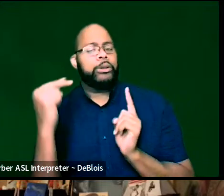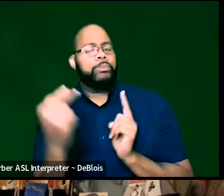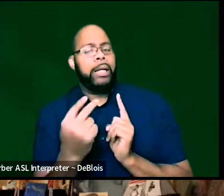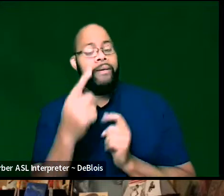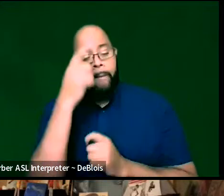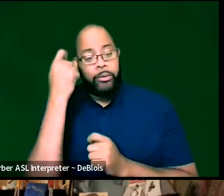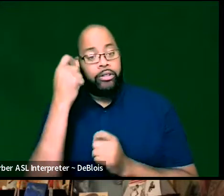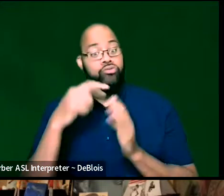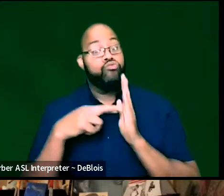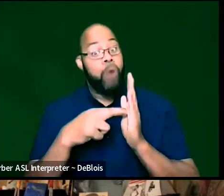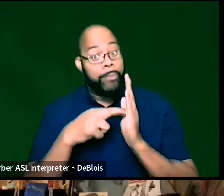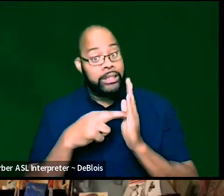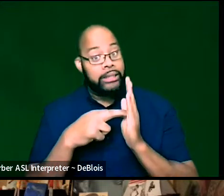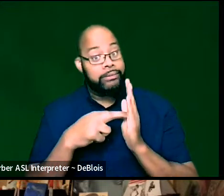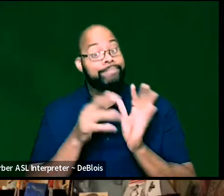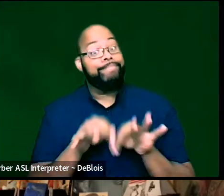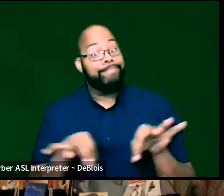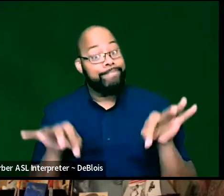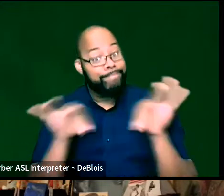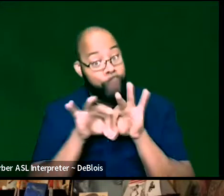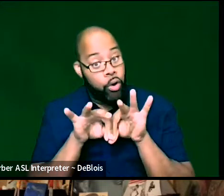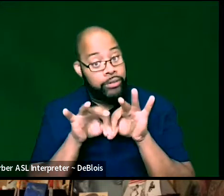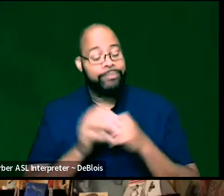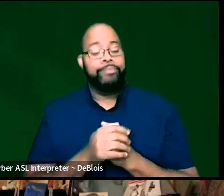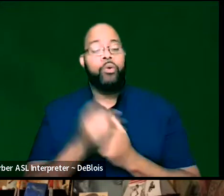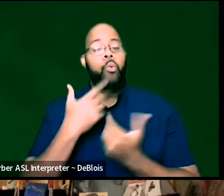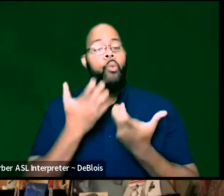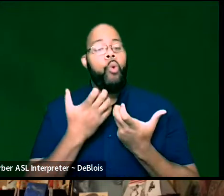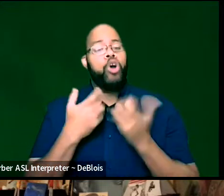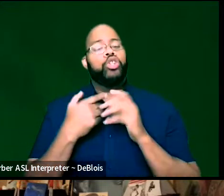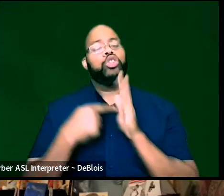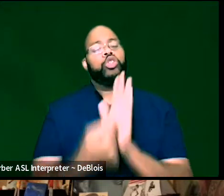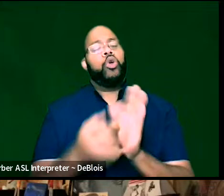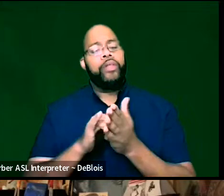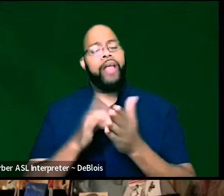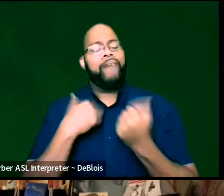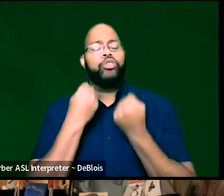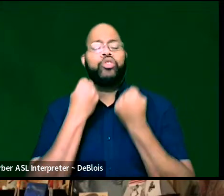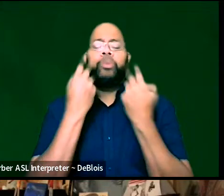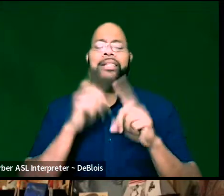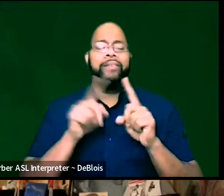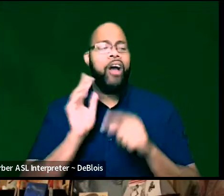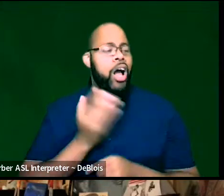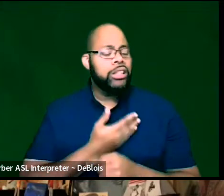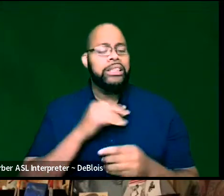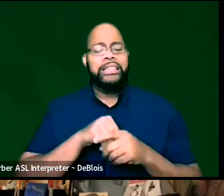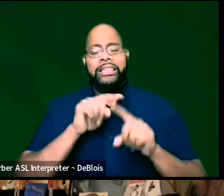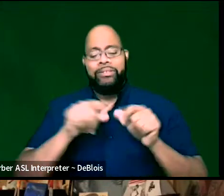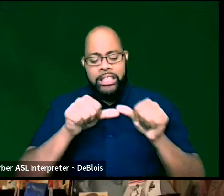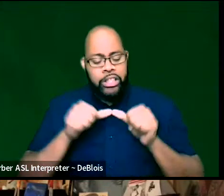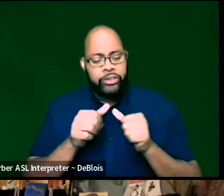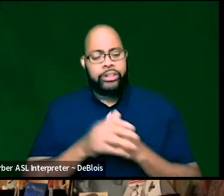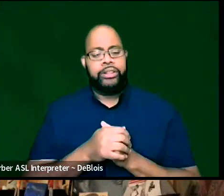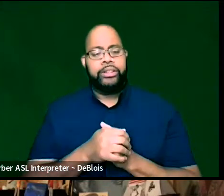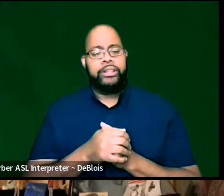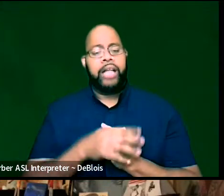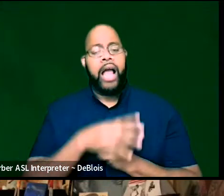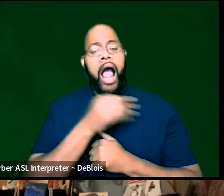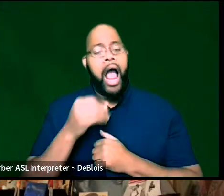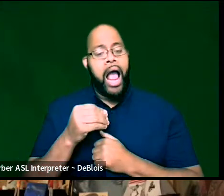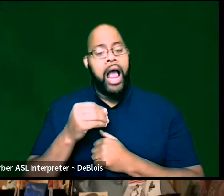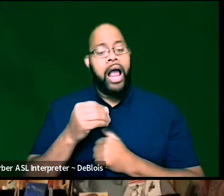because representation matters. And we wanted to show that there are so many of us in different spaces and places.